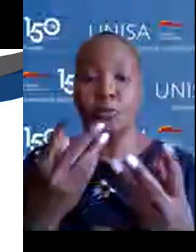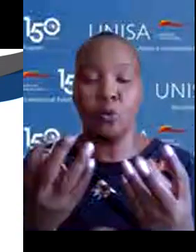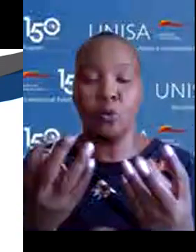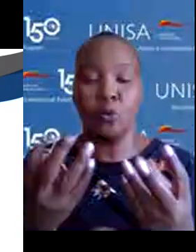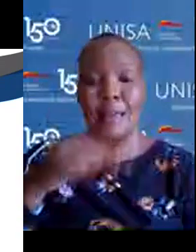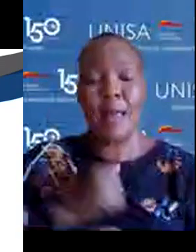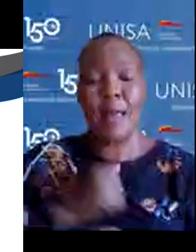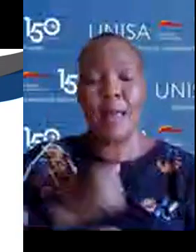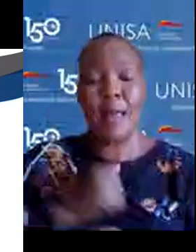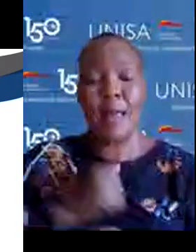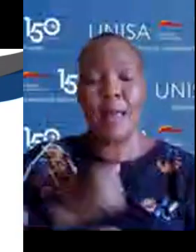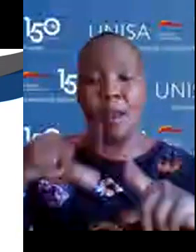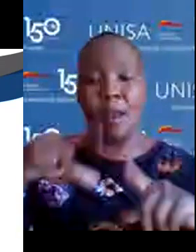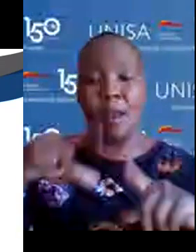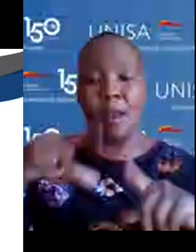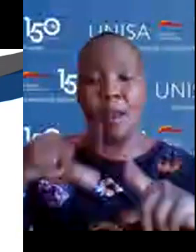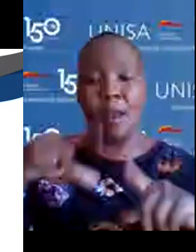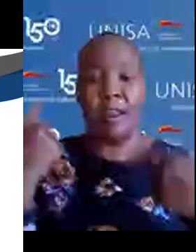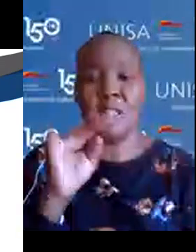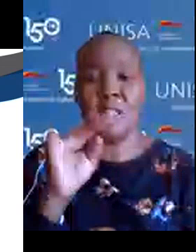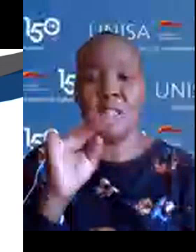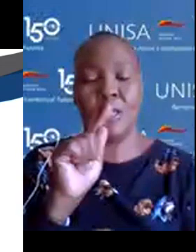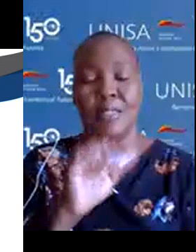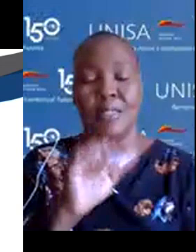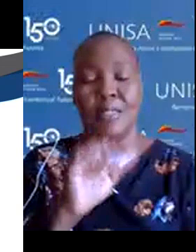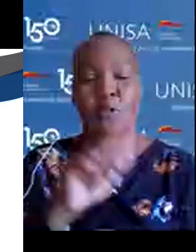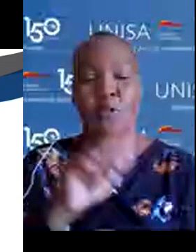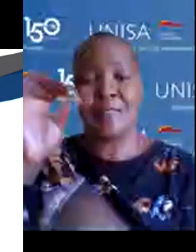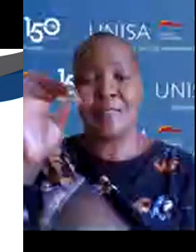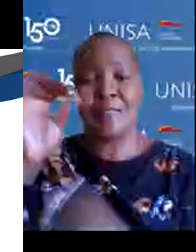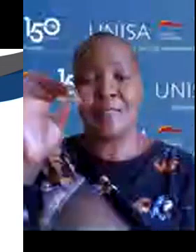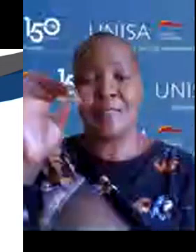mylife.unisa.ac.za. Then you will select next.